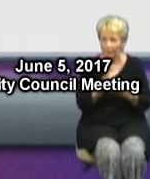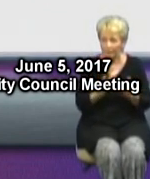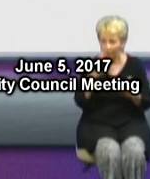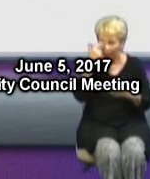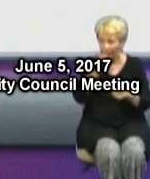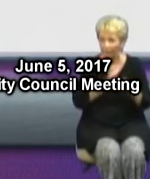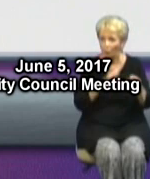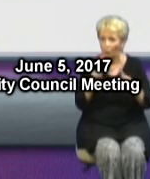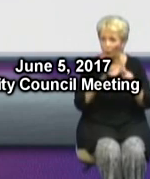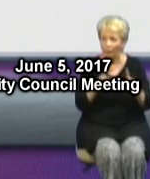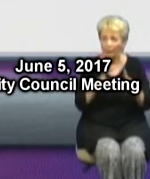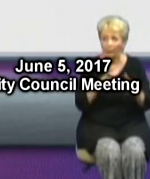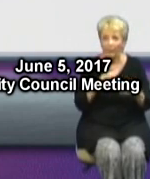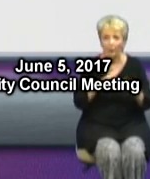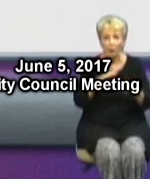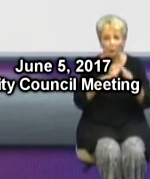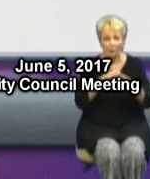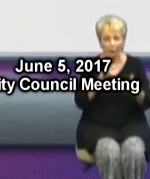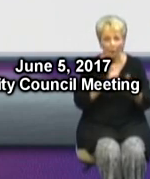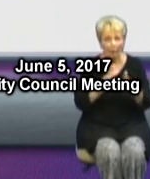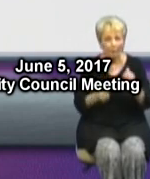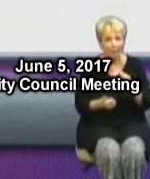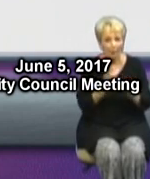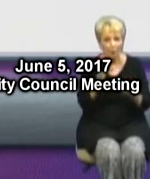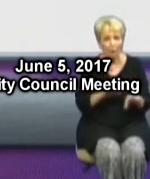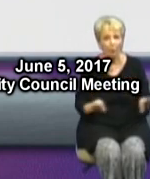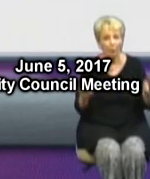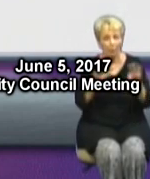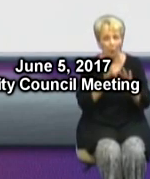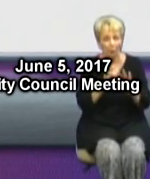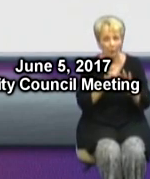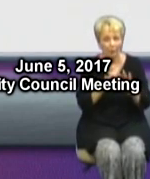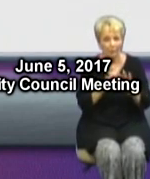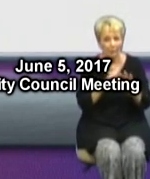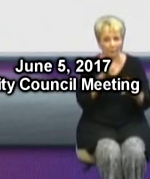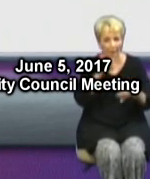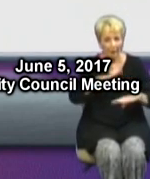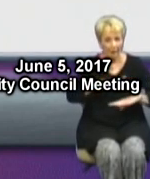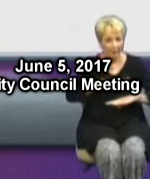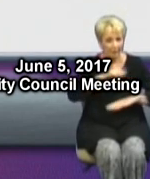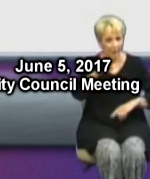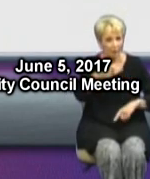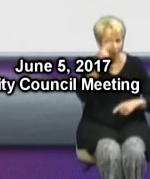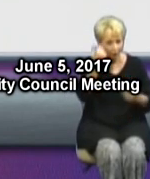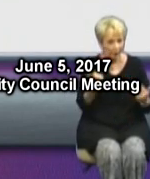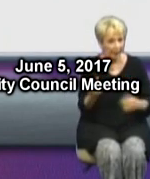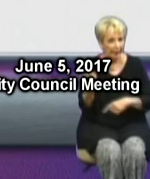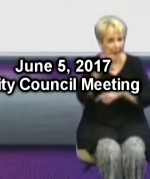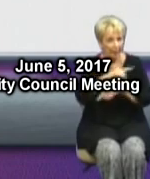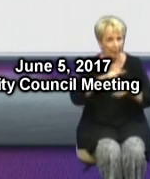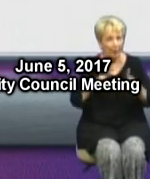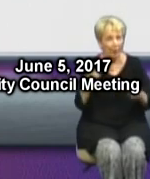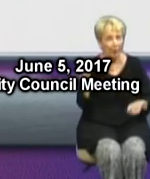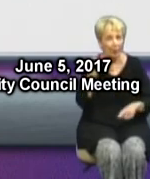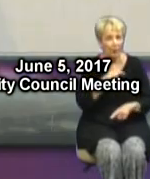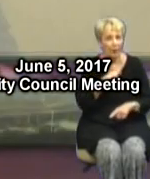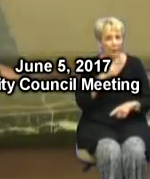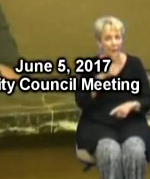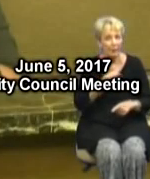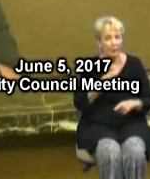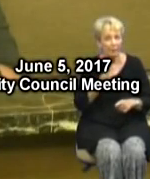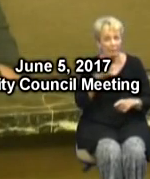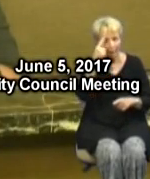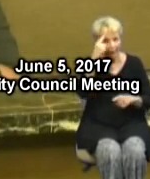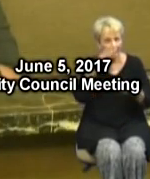everyone. And a community that, most importantly, isn't satisfied with just today, but we invest in our